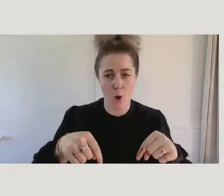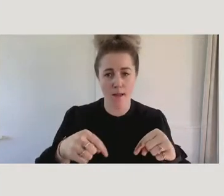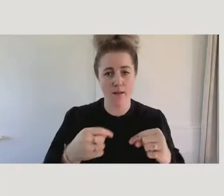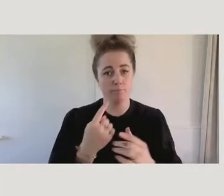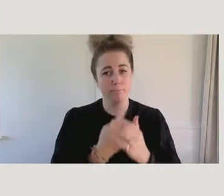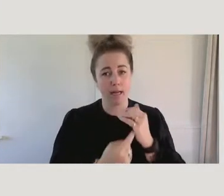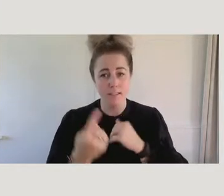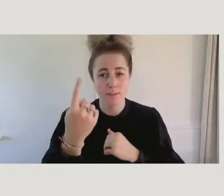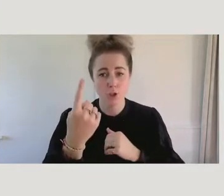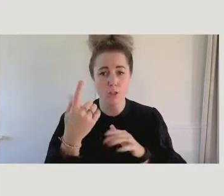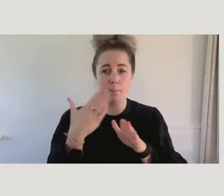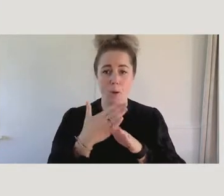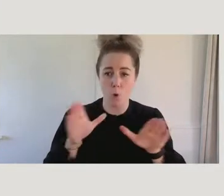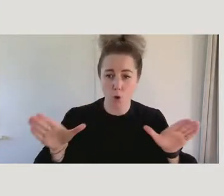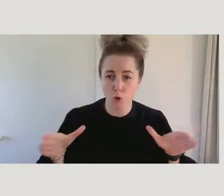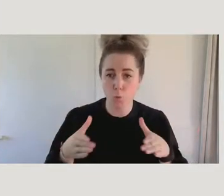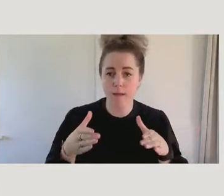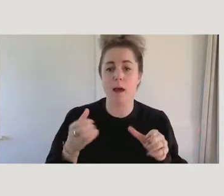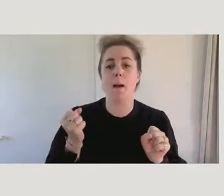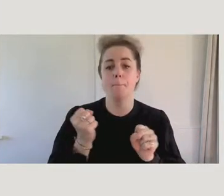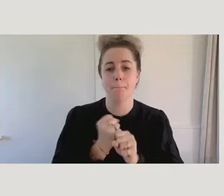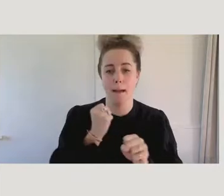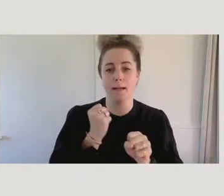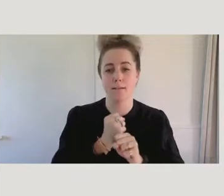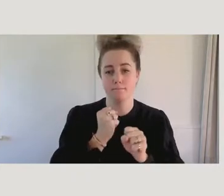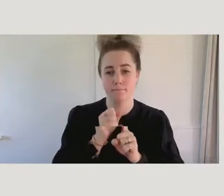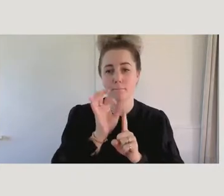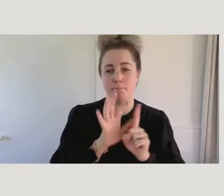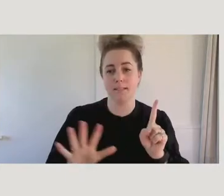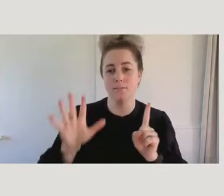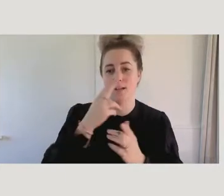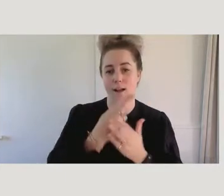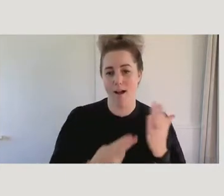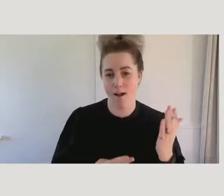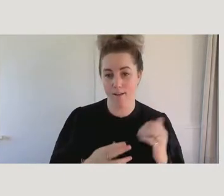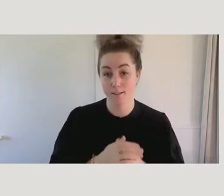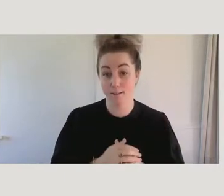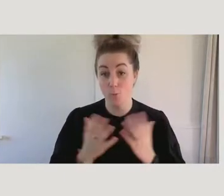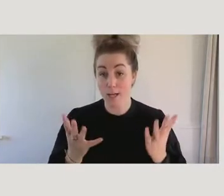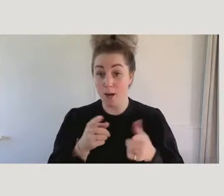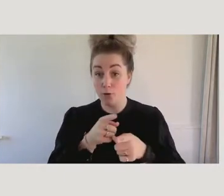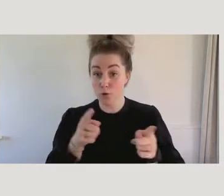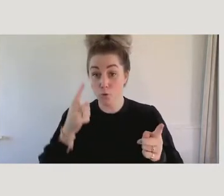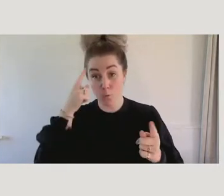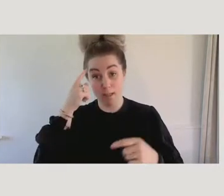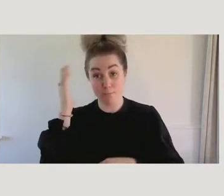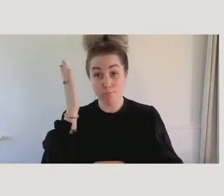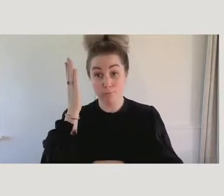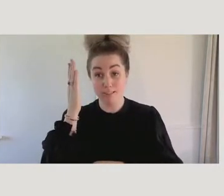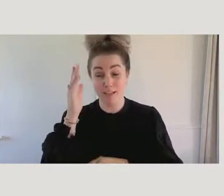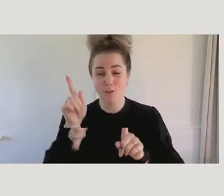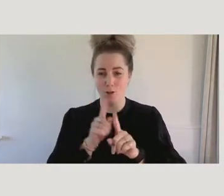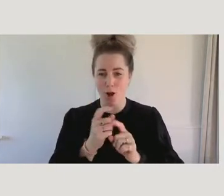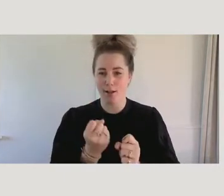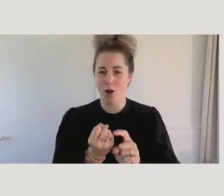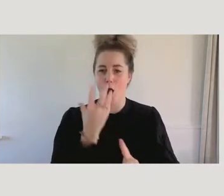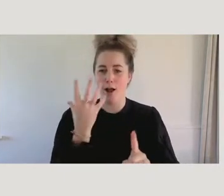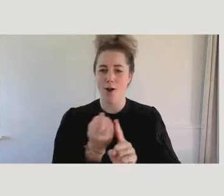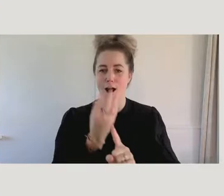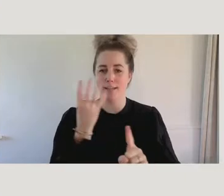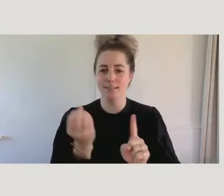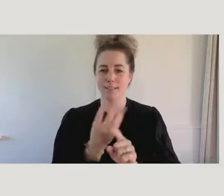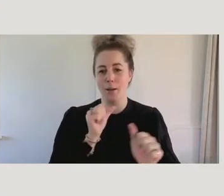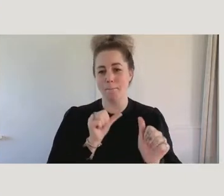collectively make Pacific Arts we encourage you to think of this presentation as a bit of a highlight thrill